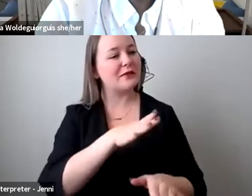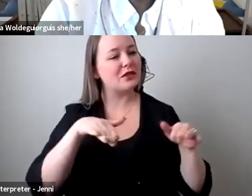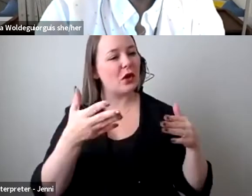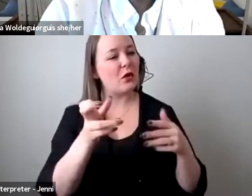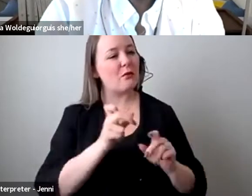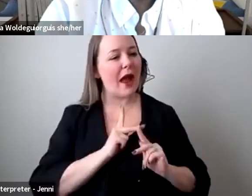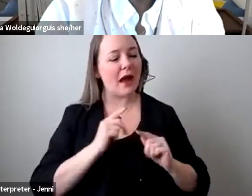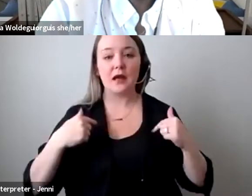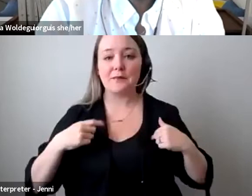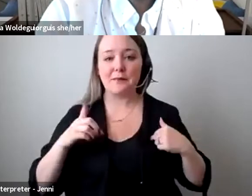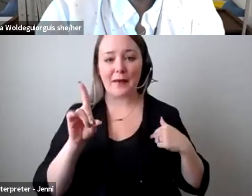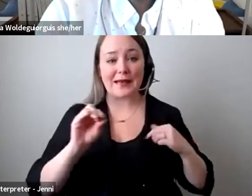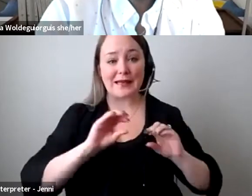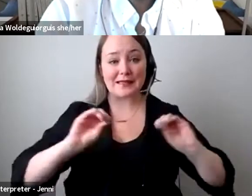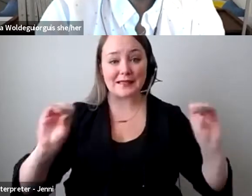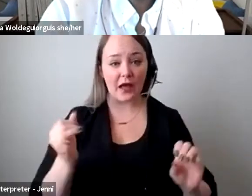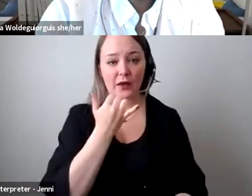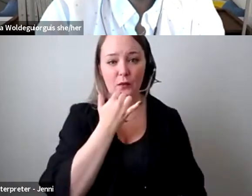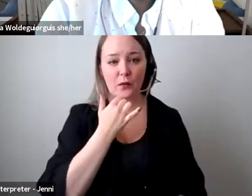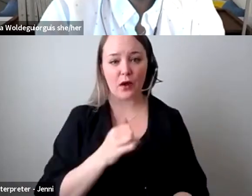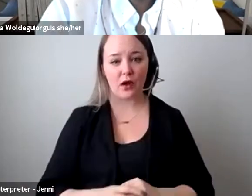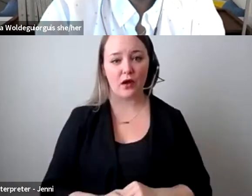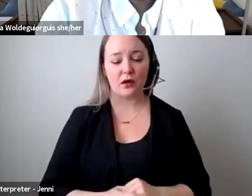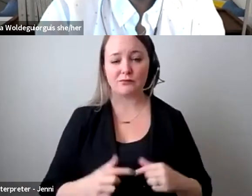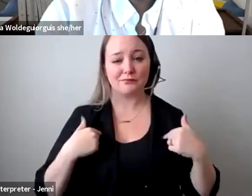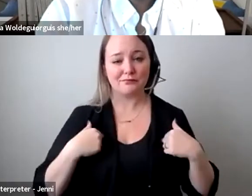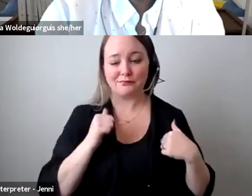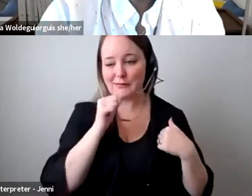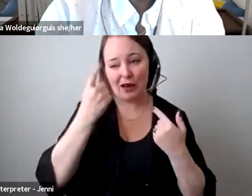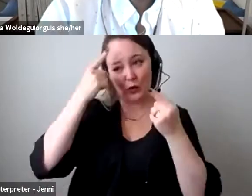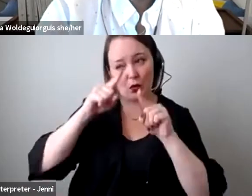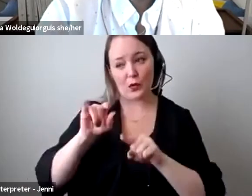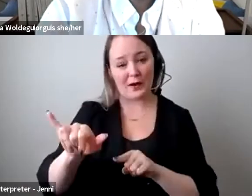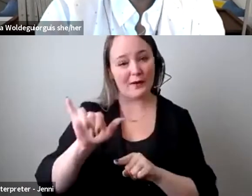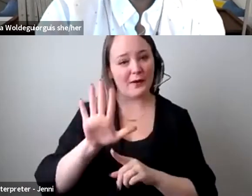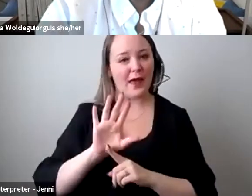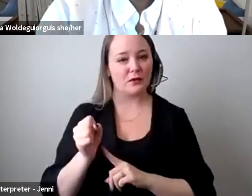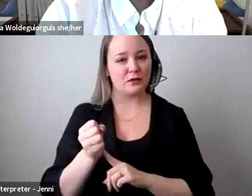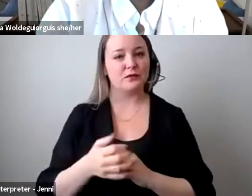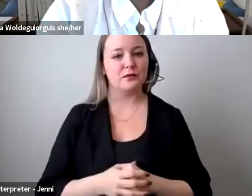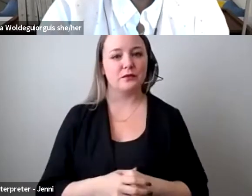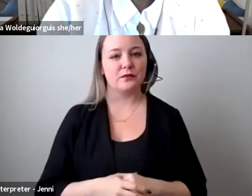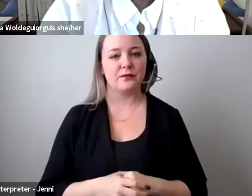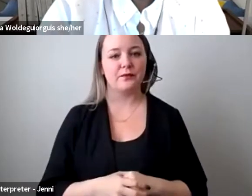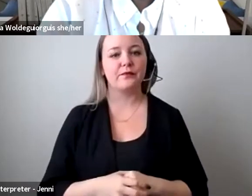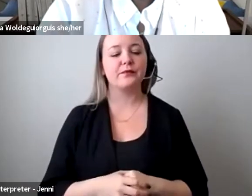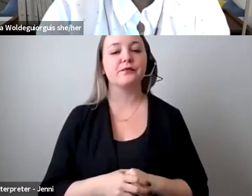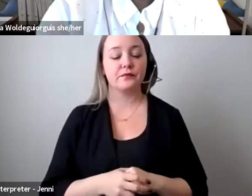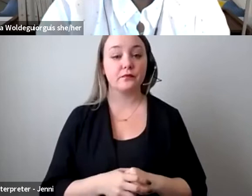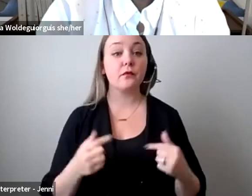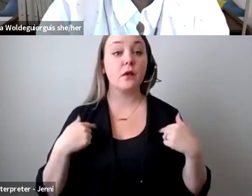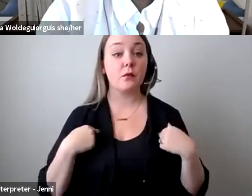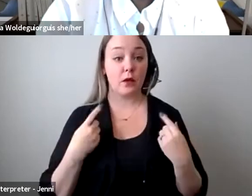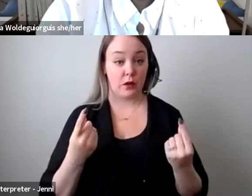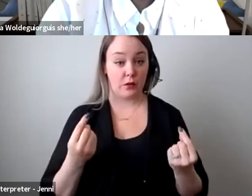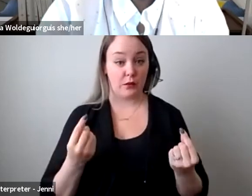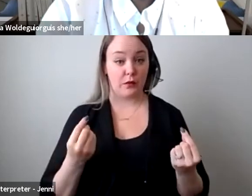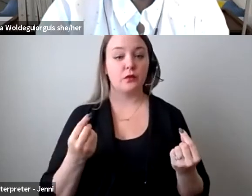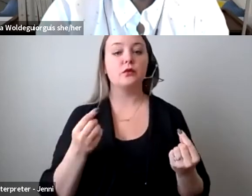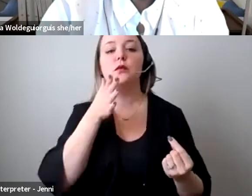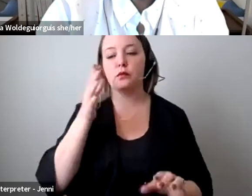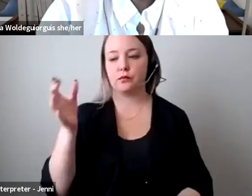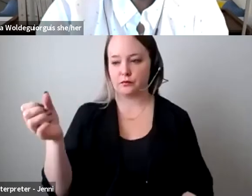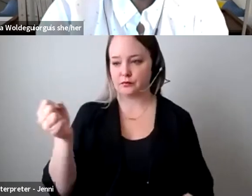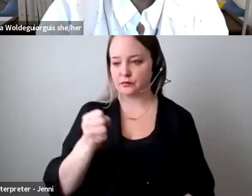did nothing wrong, so I did not proceed that way. However, what I did do is I did get an